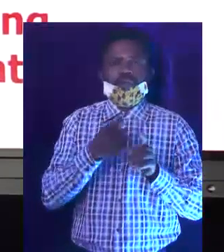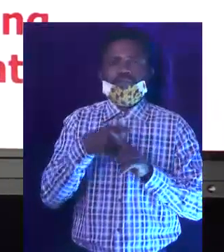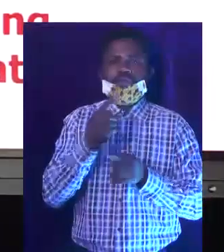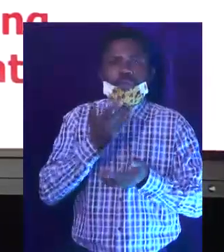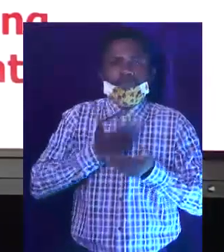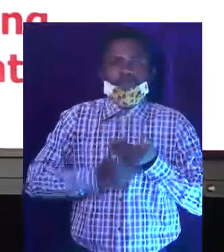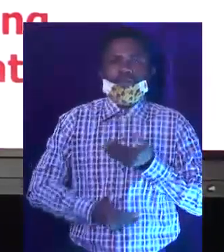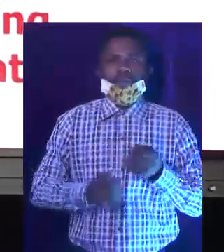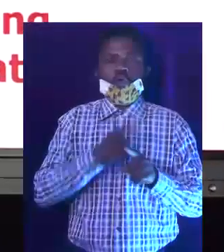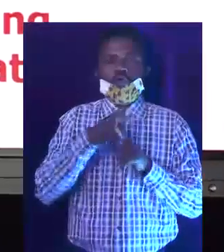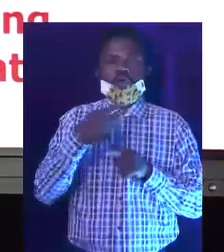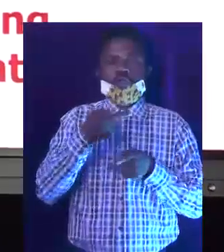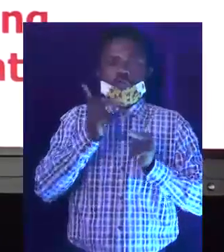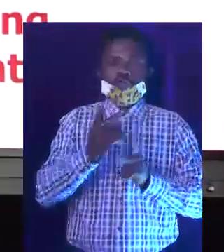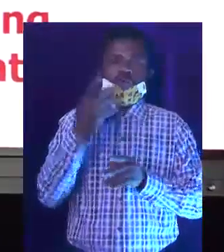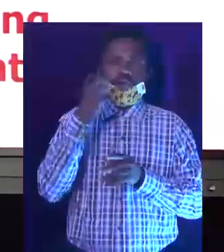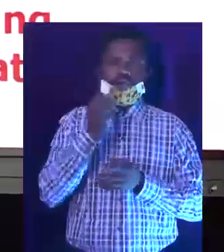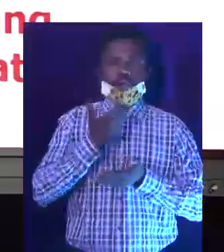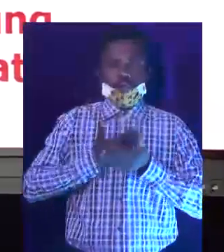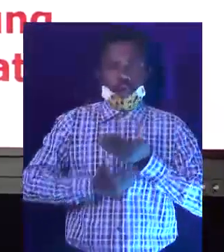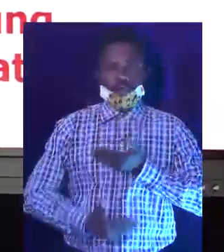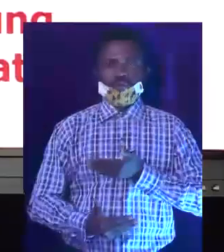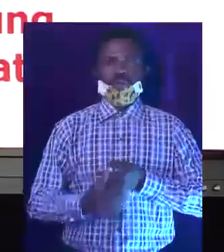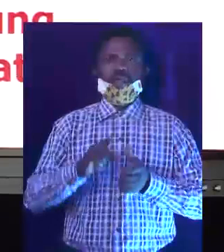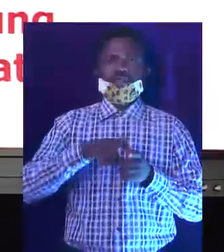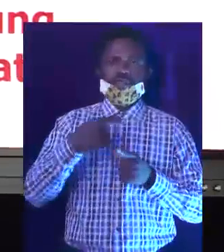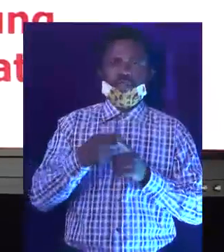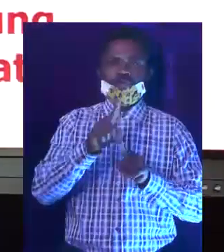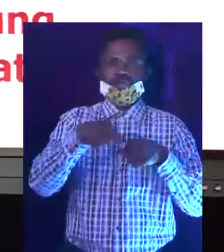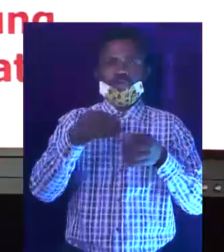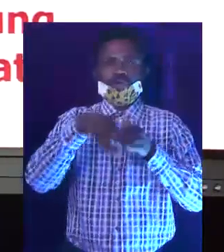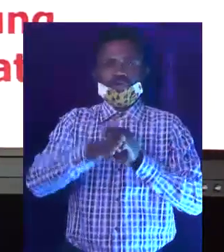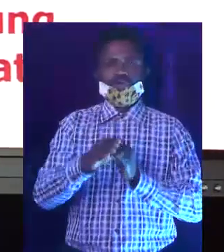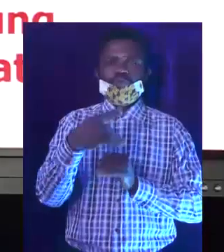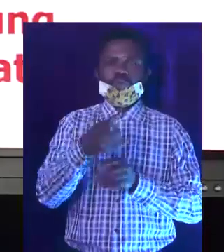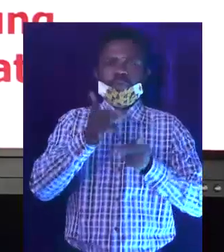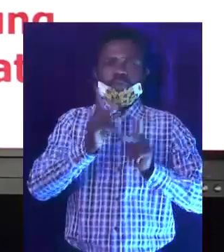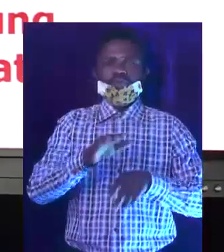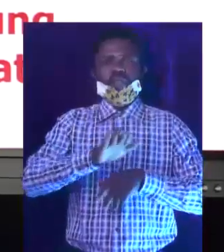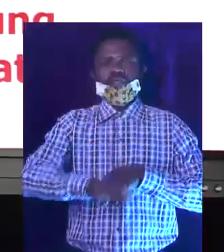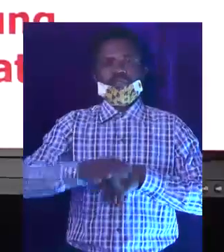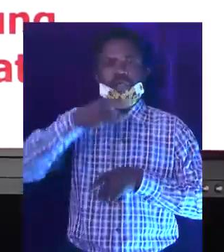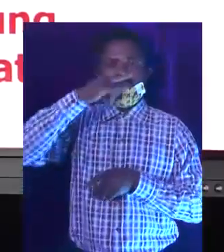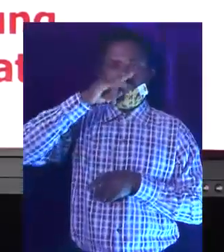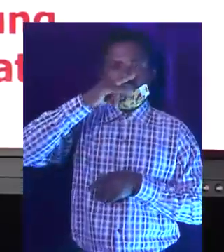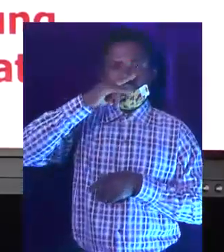You start from the birth, when the person was born. Then you go into the person's